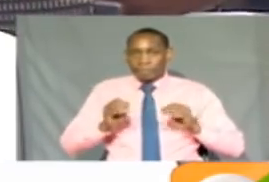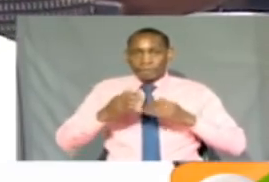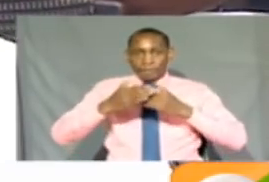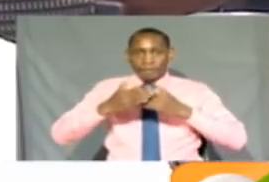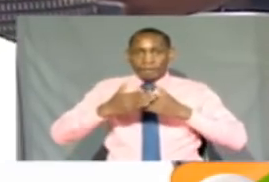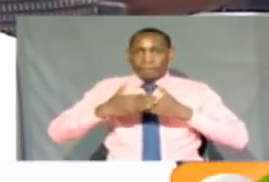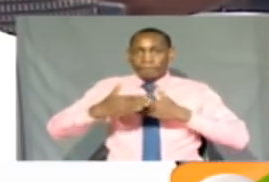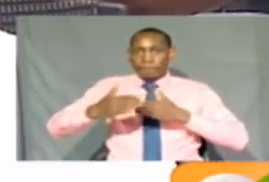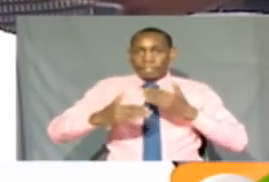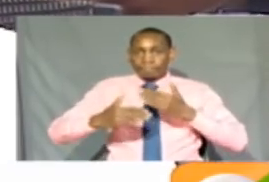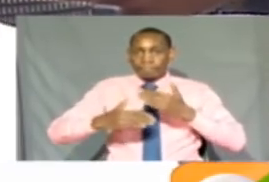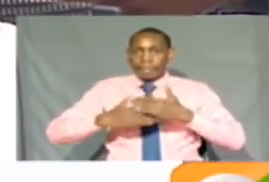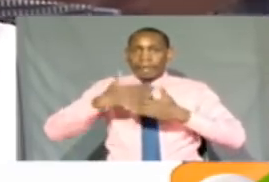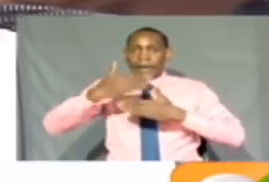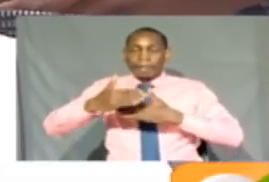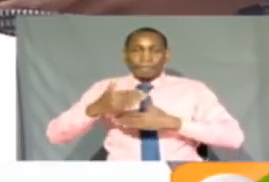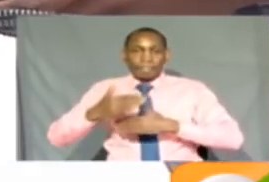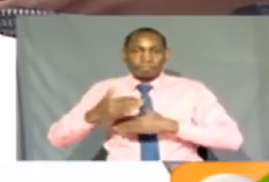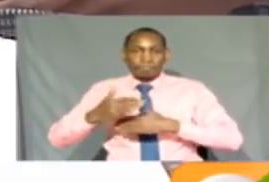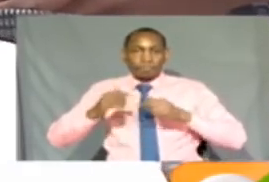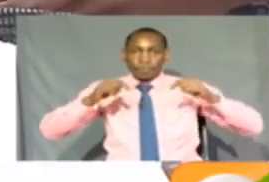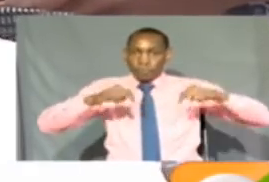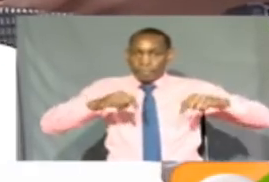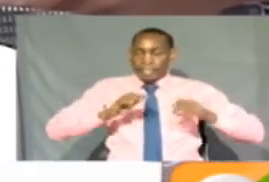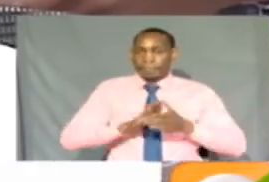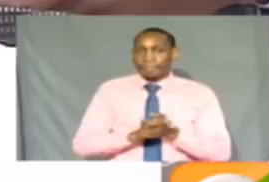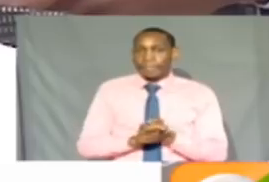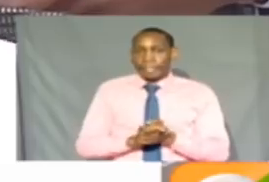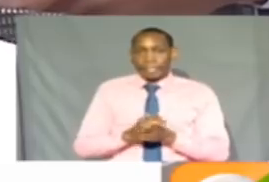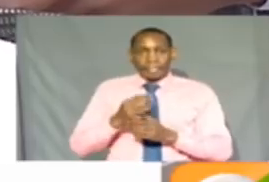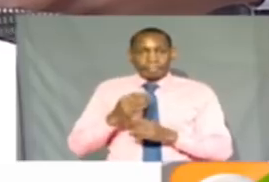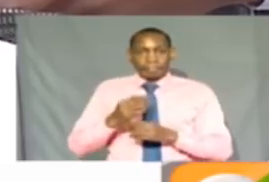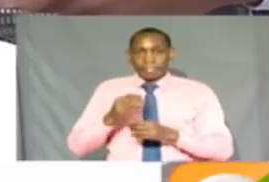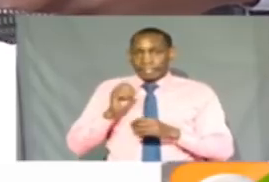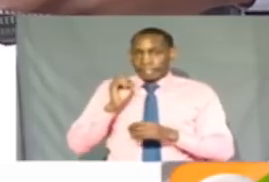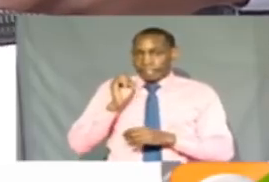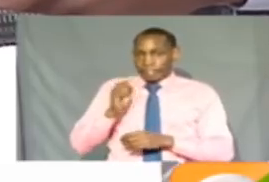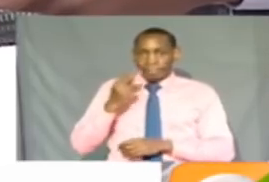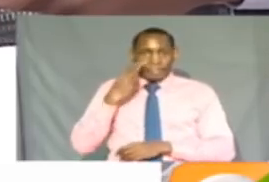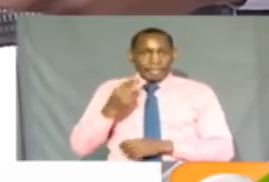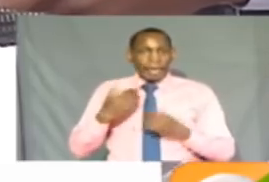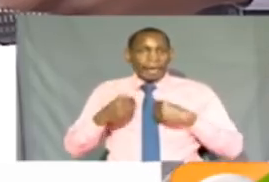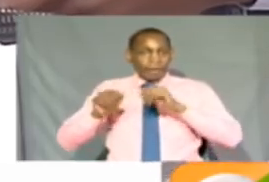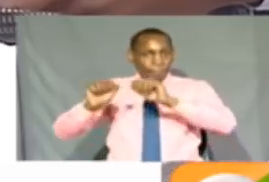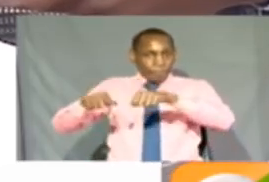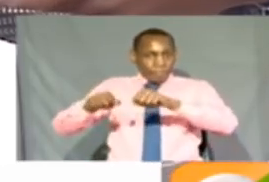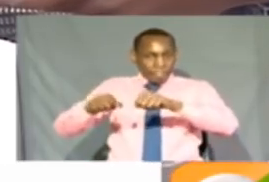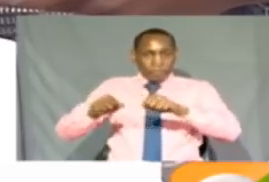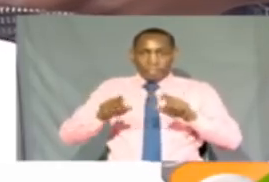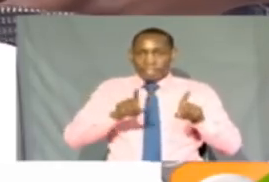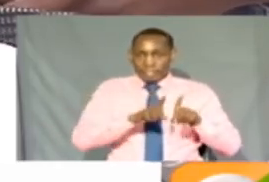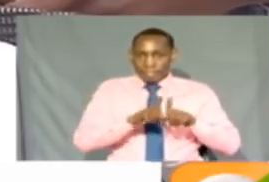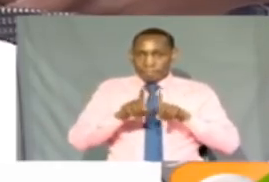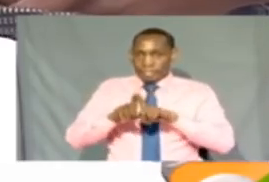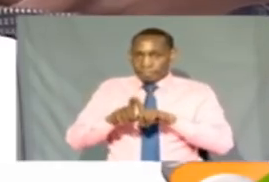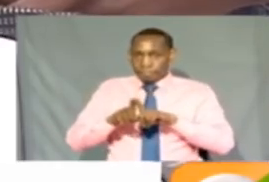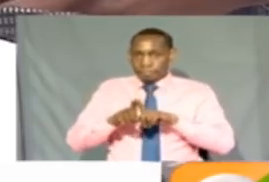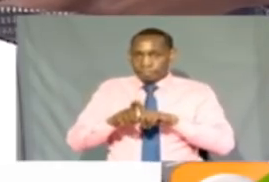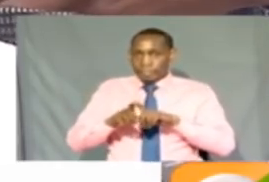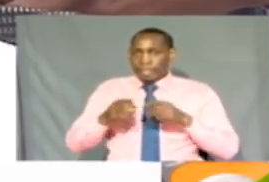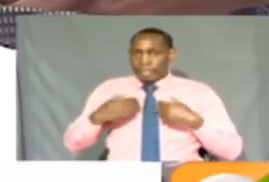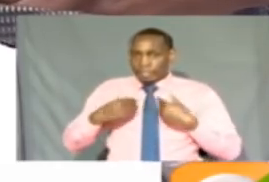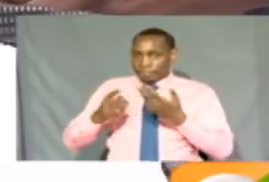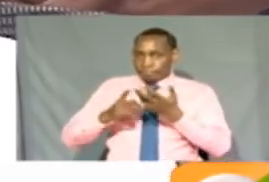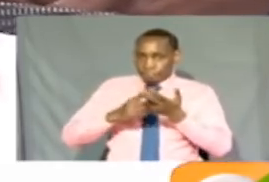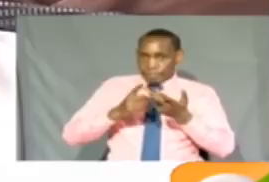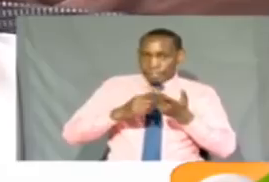sometime after today. And so when I see there is potential in you, I'll also start putting statistics about whether